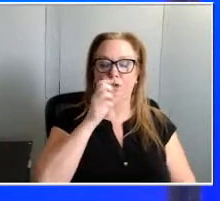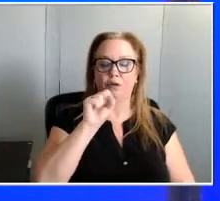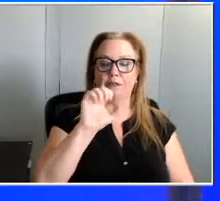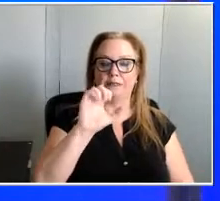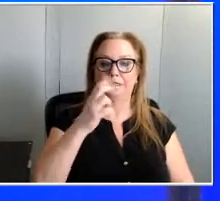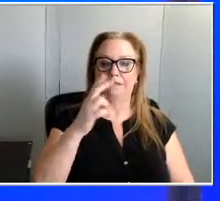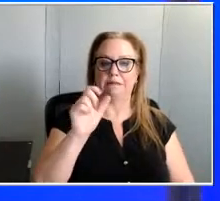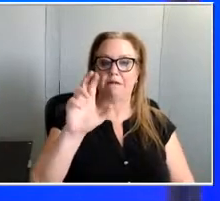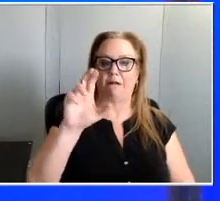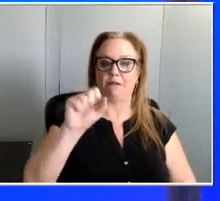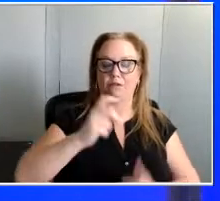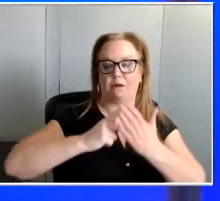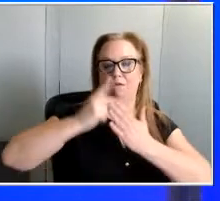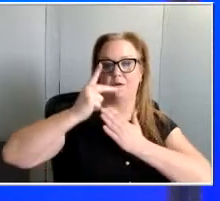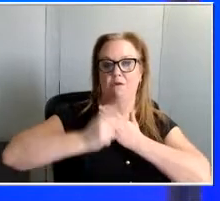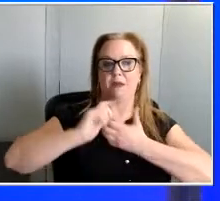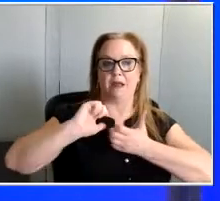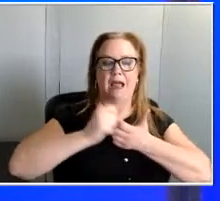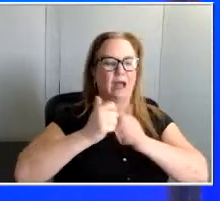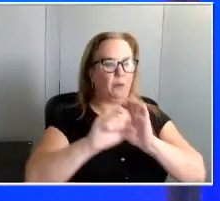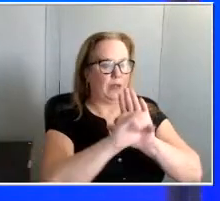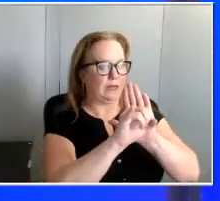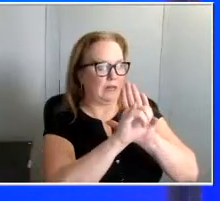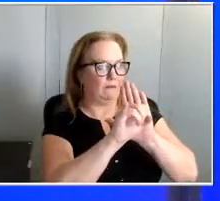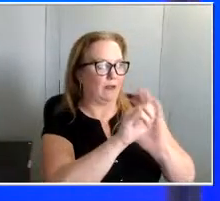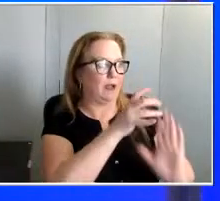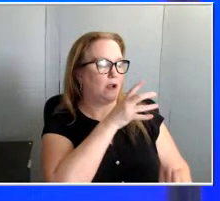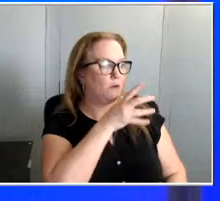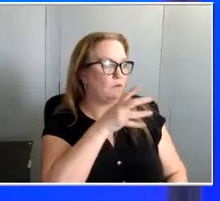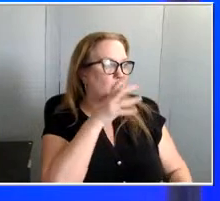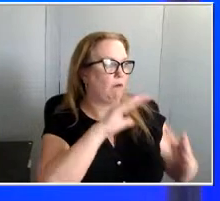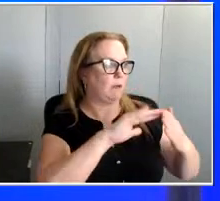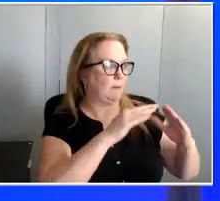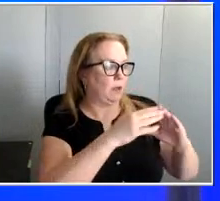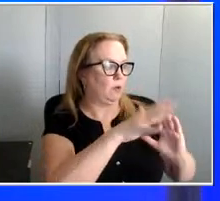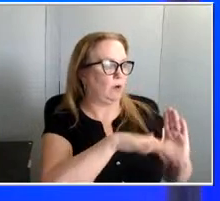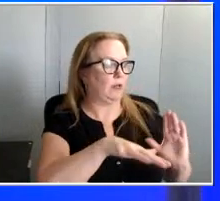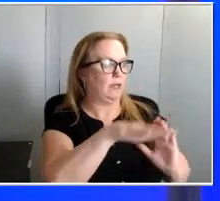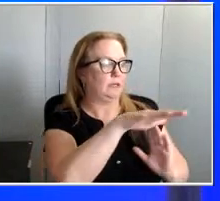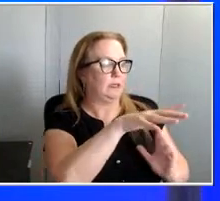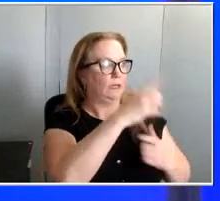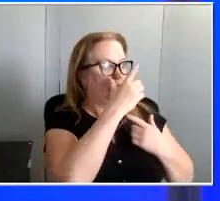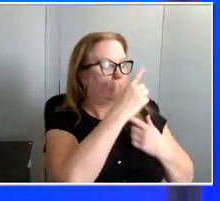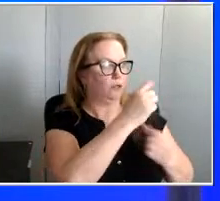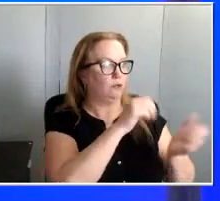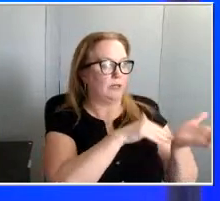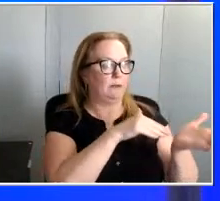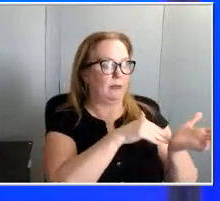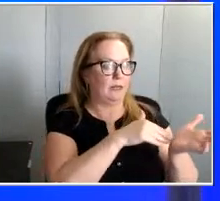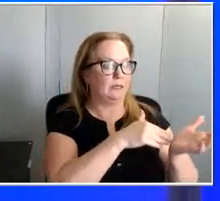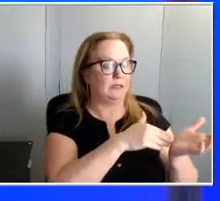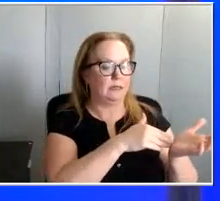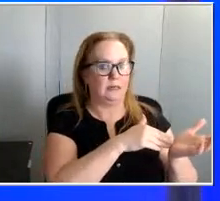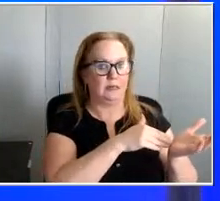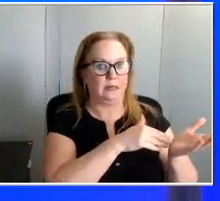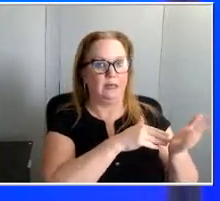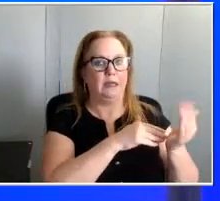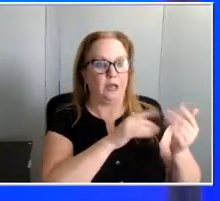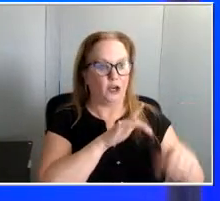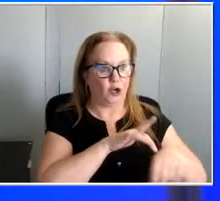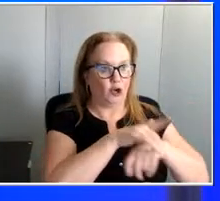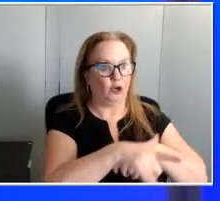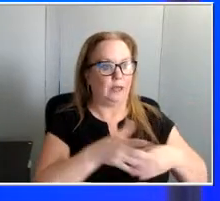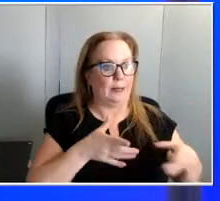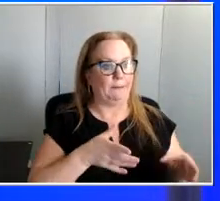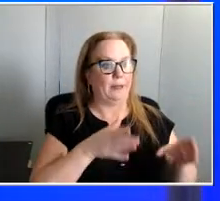we identify students from rural communities with an interest in medicine and get them in on an early pathway